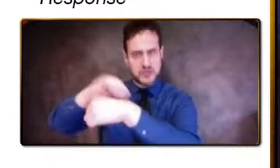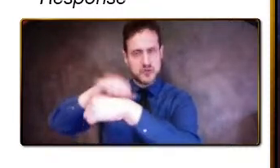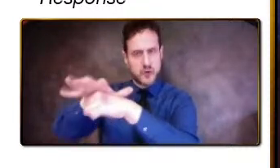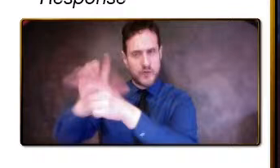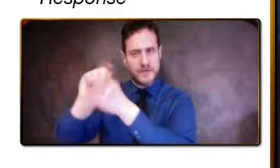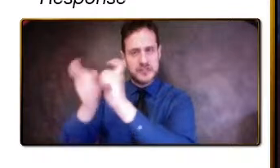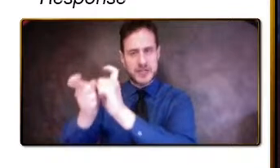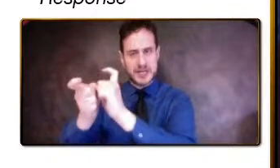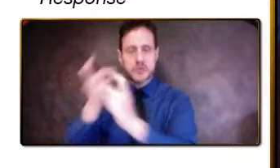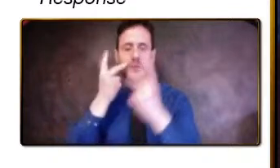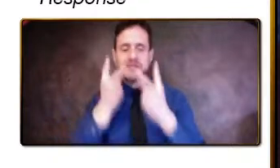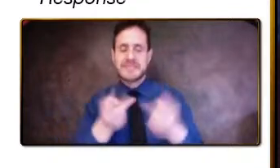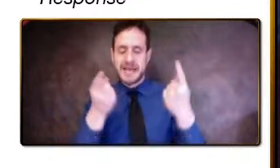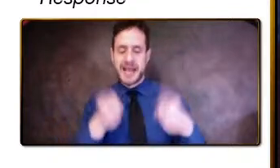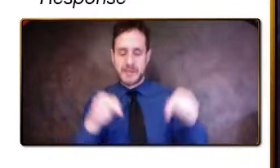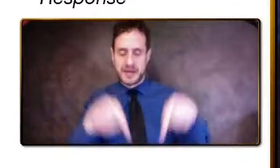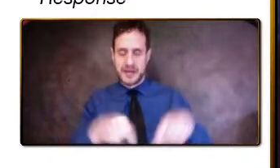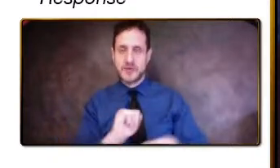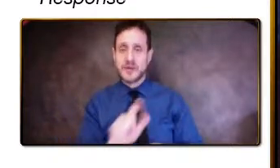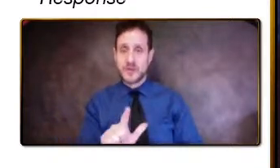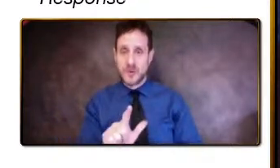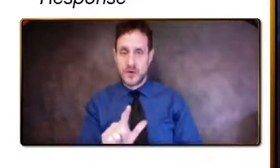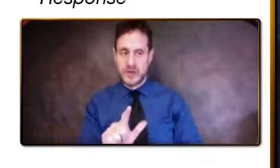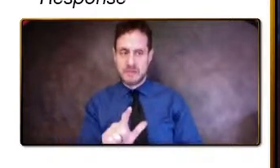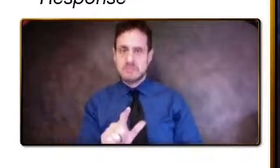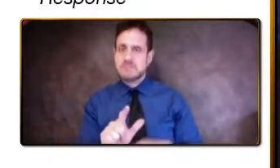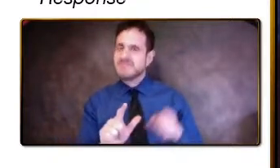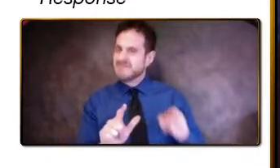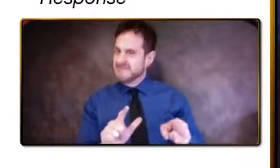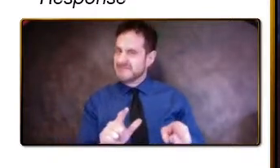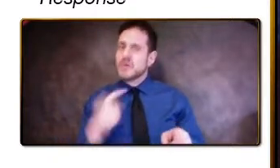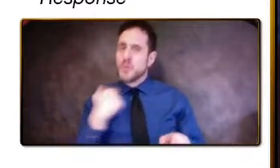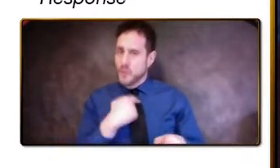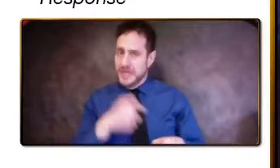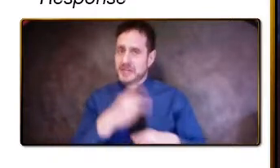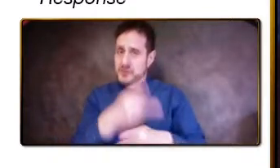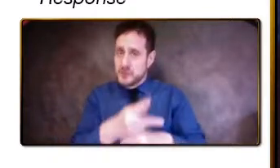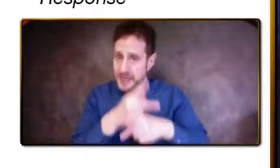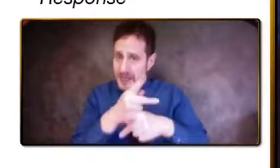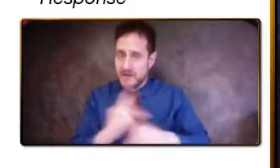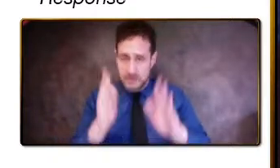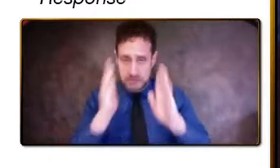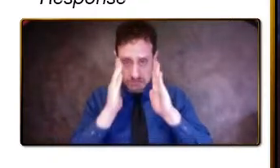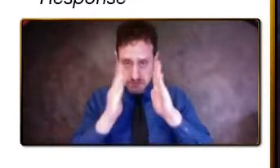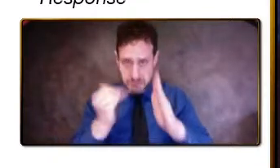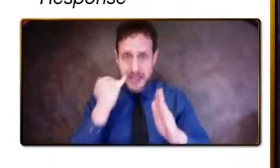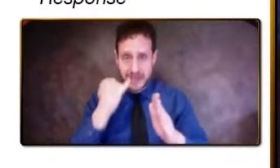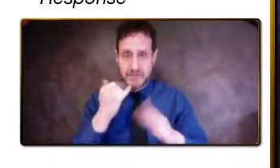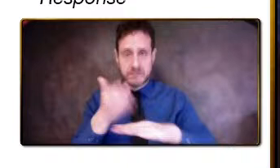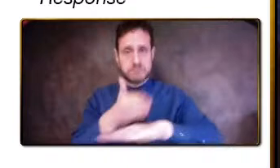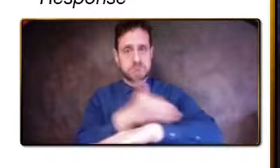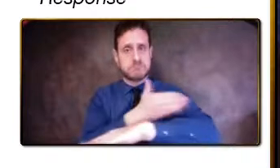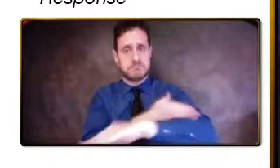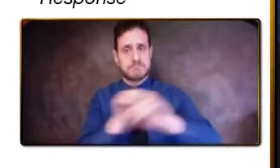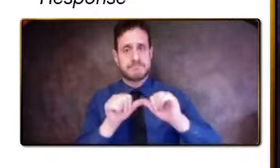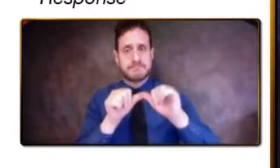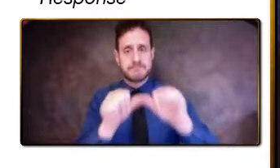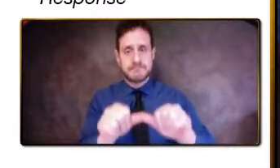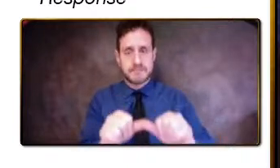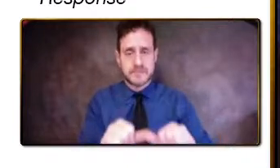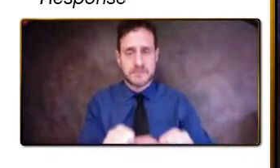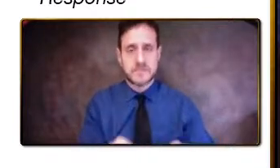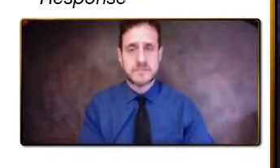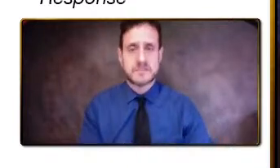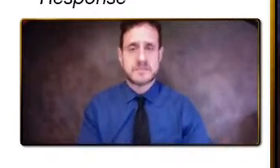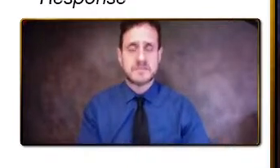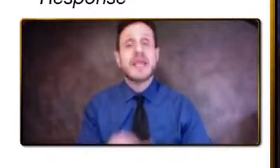in Illinois. We must remain vigilant if we are to maintain our progress. Honestly, that's going to be up